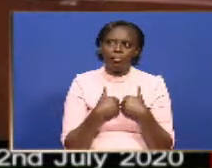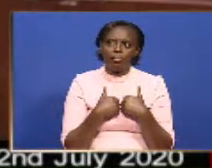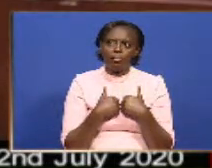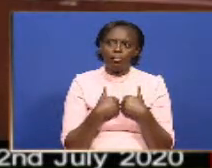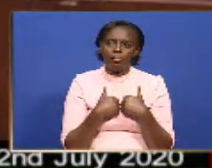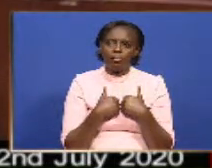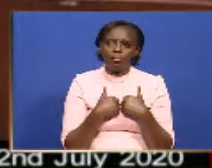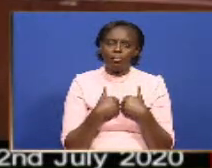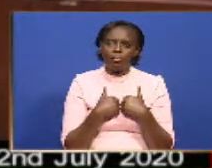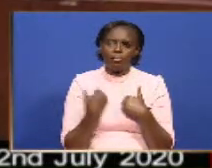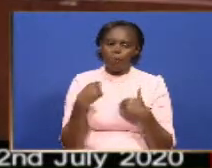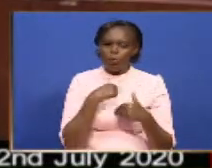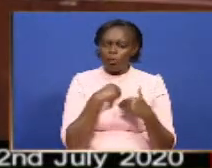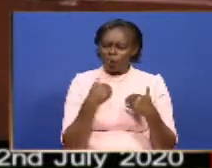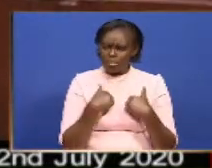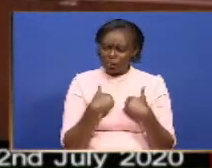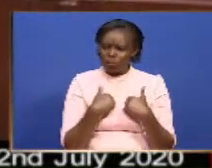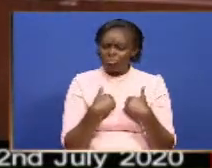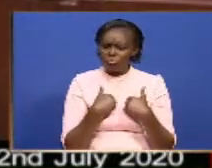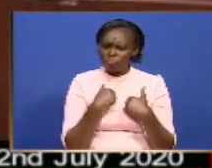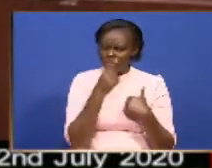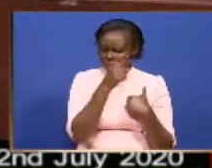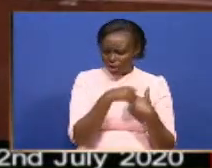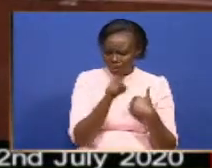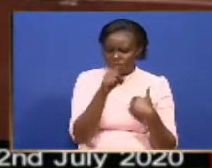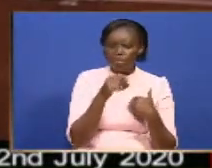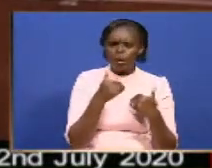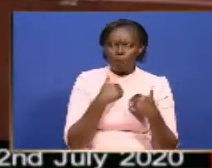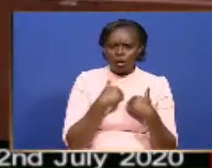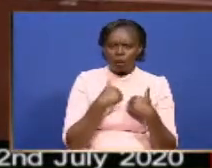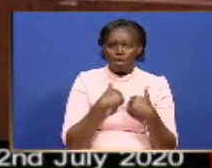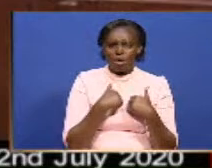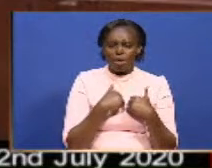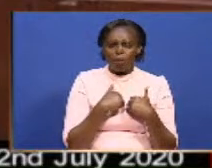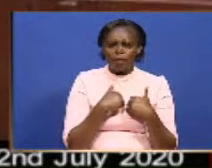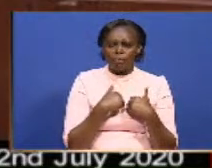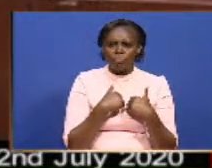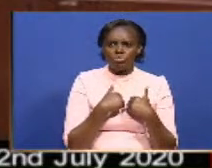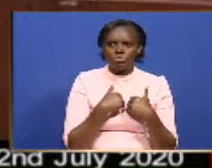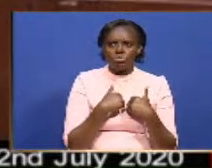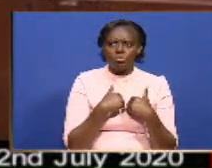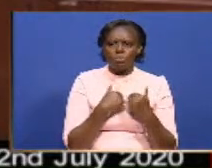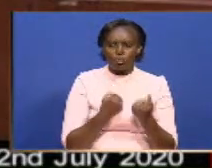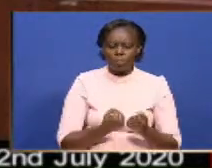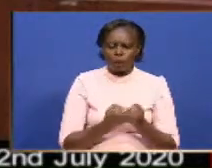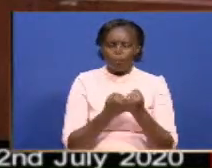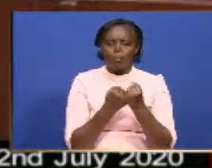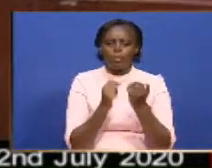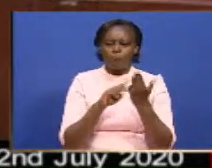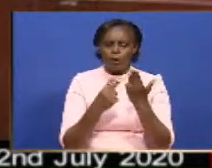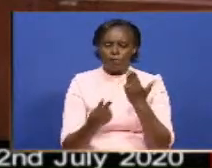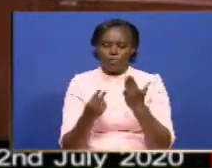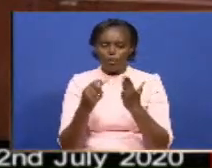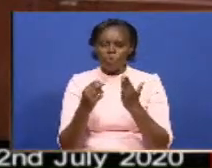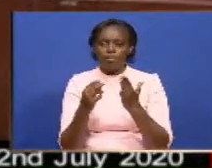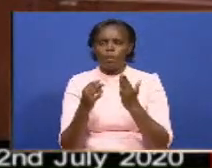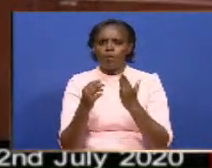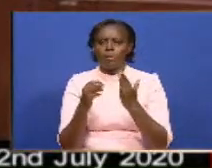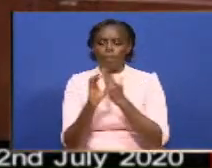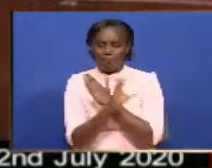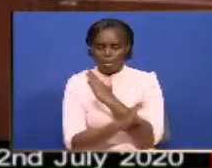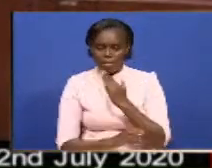kind of credit of having to neighbor a failed state for close to 34